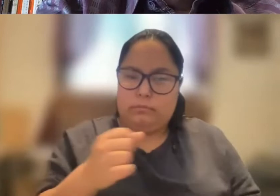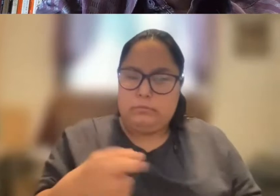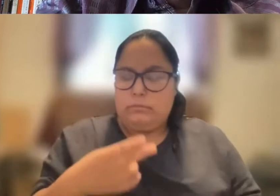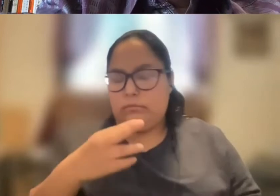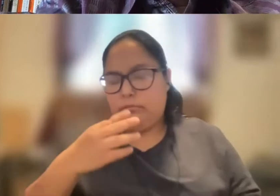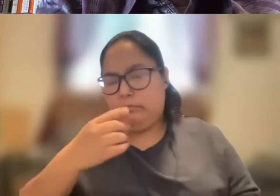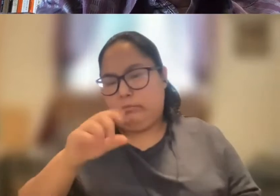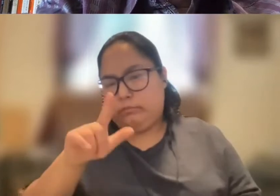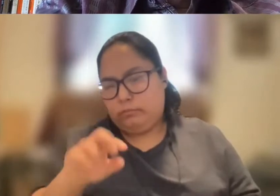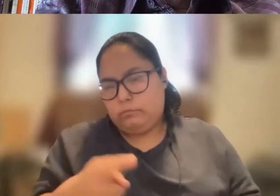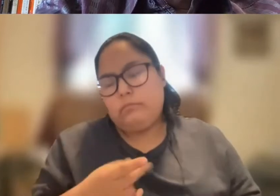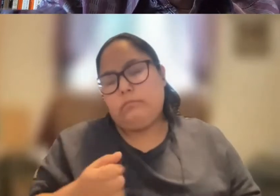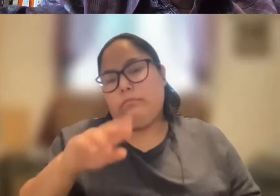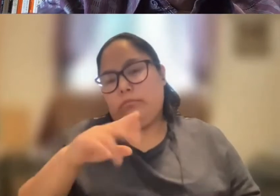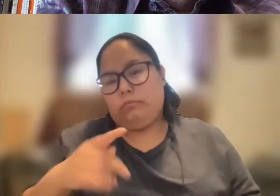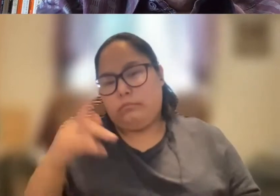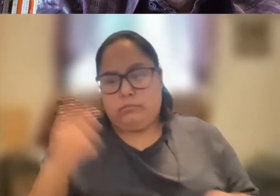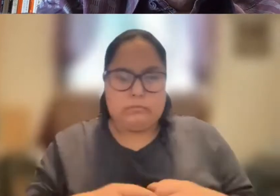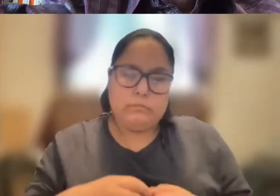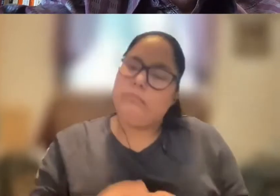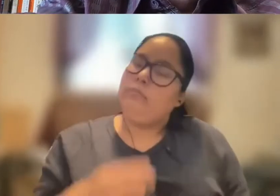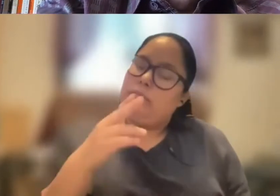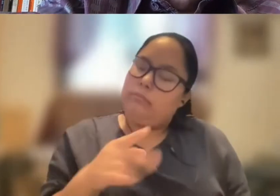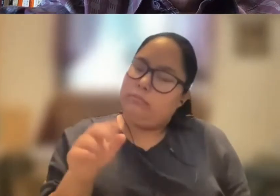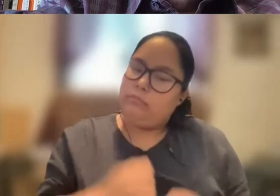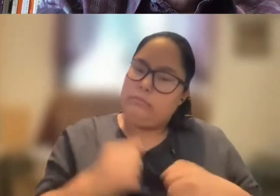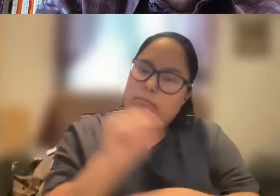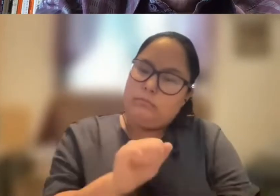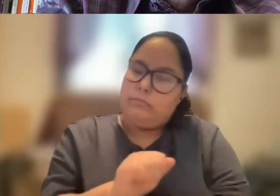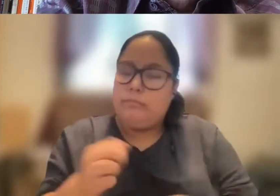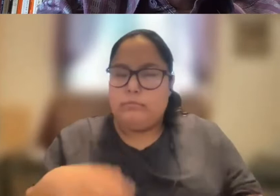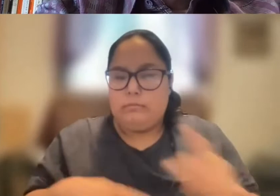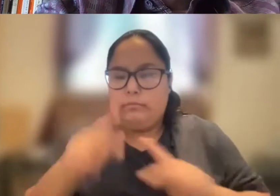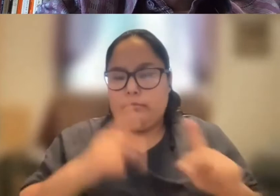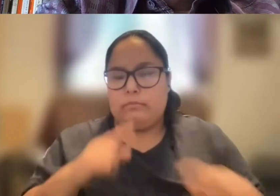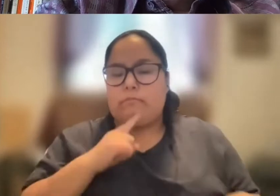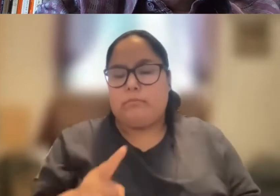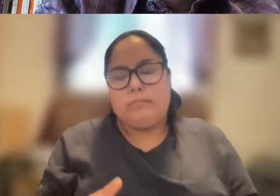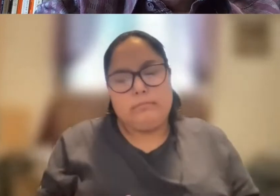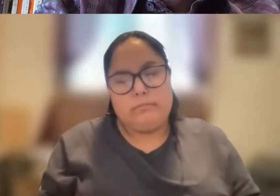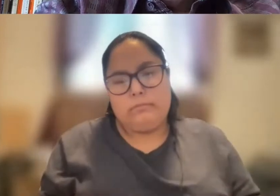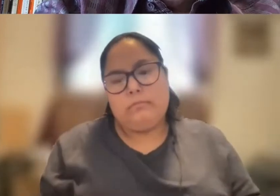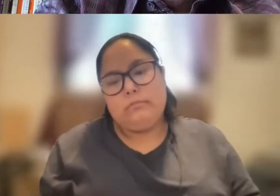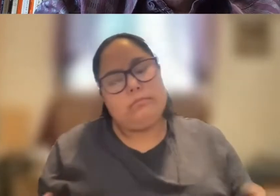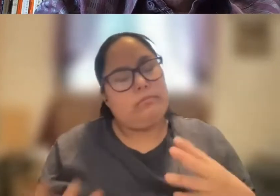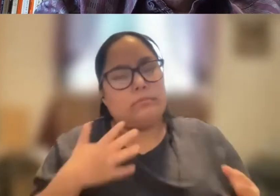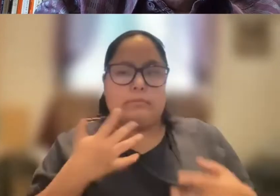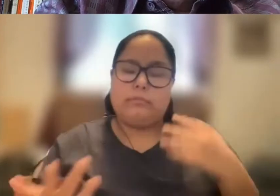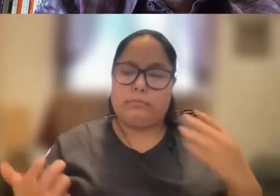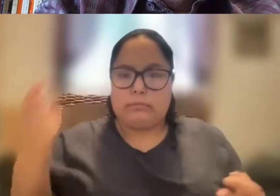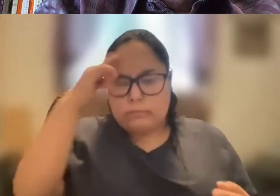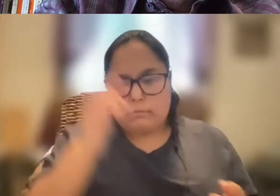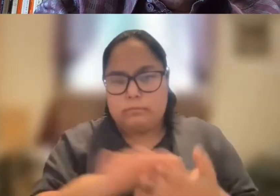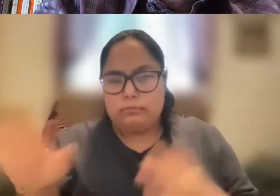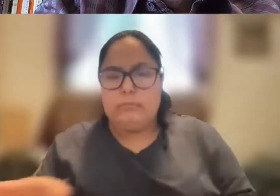health pamphlets at work, and I thought, people listen to me. This is a good thing. We can put them in the waiting